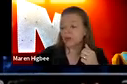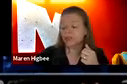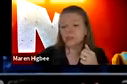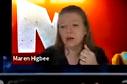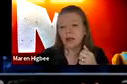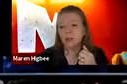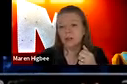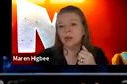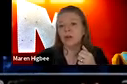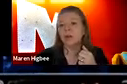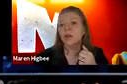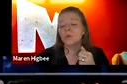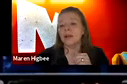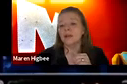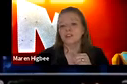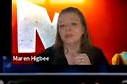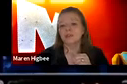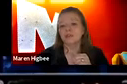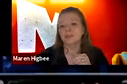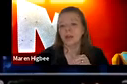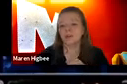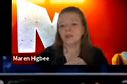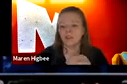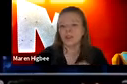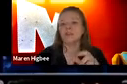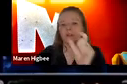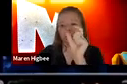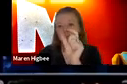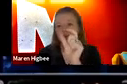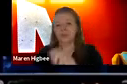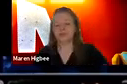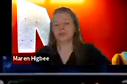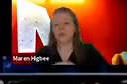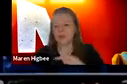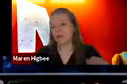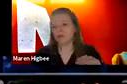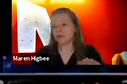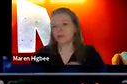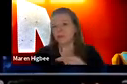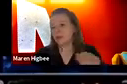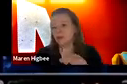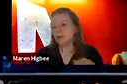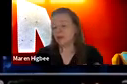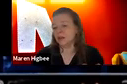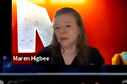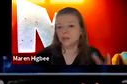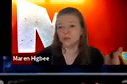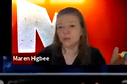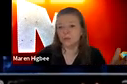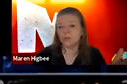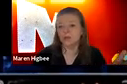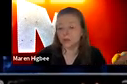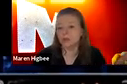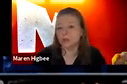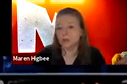projects that are happening there, we have to, we have to send thumb drives. We cannot stream anything in and